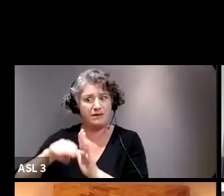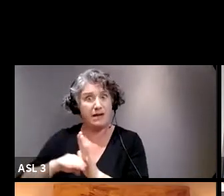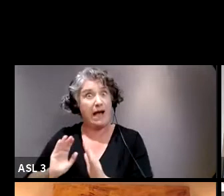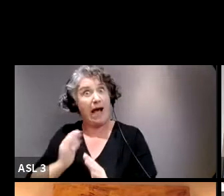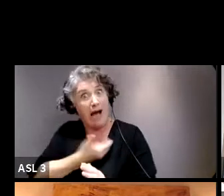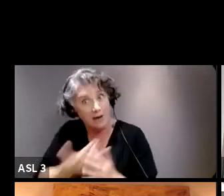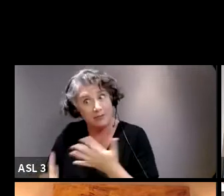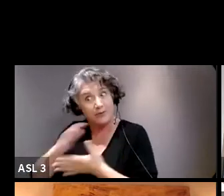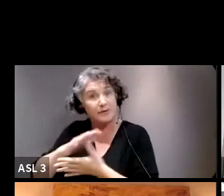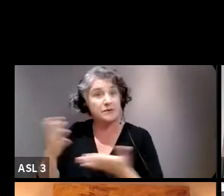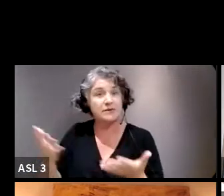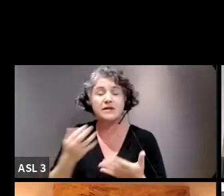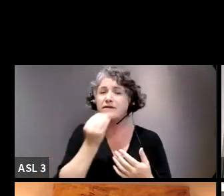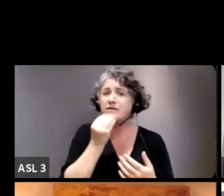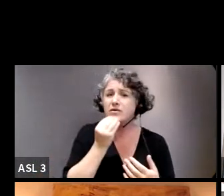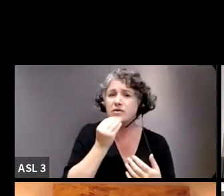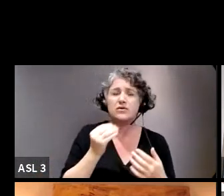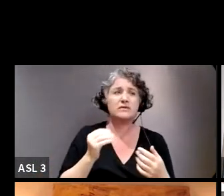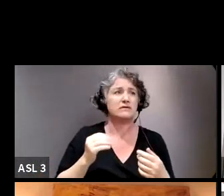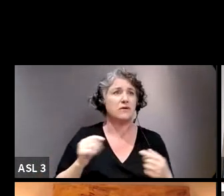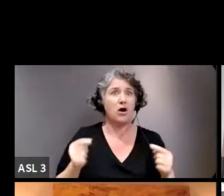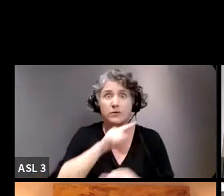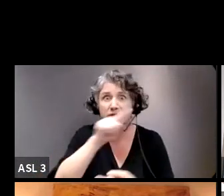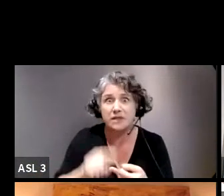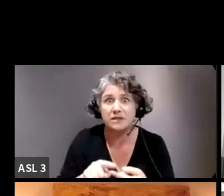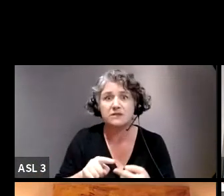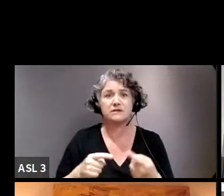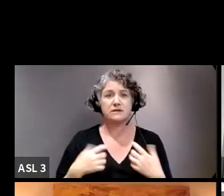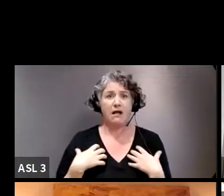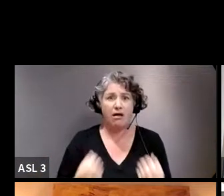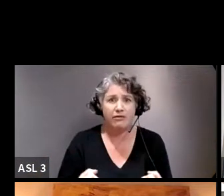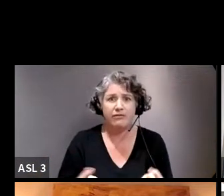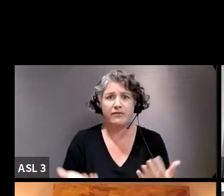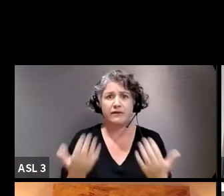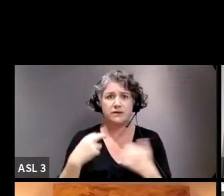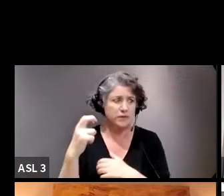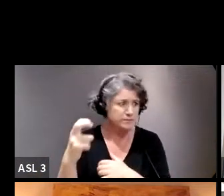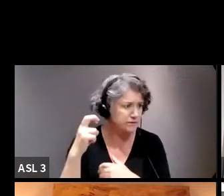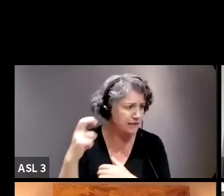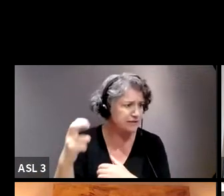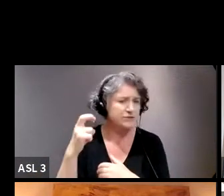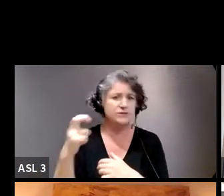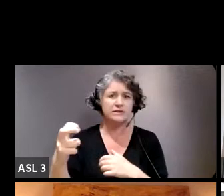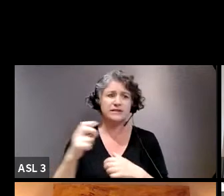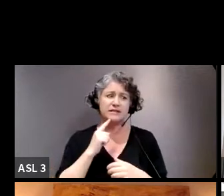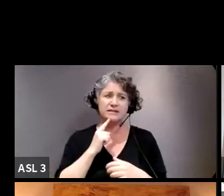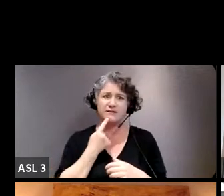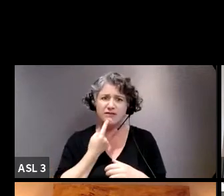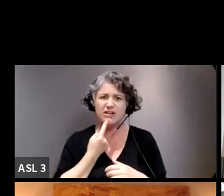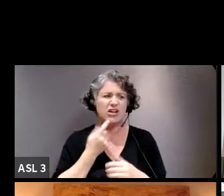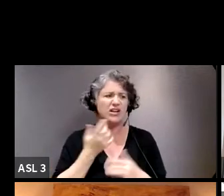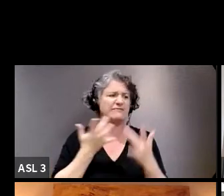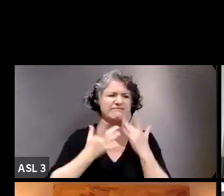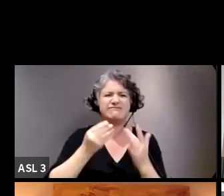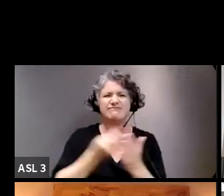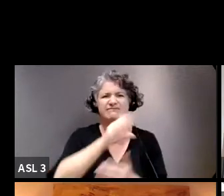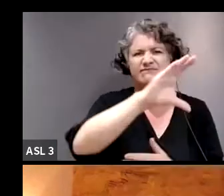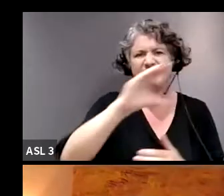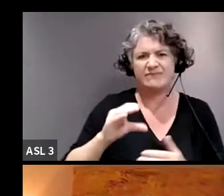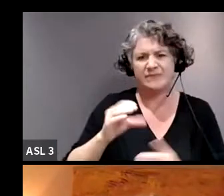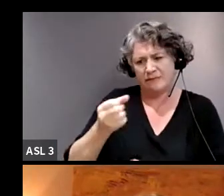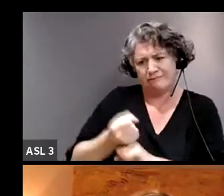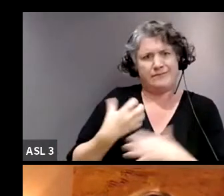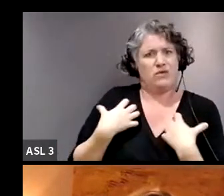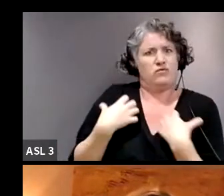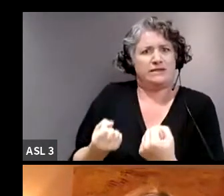housing health supports harm reduction transportation and now severely underfunded respite centers that